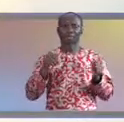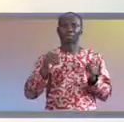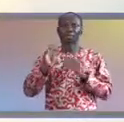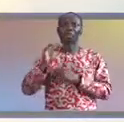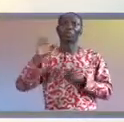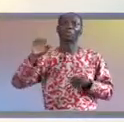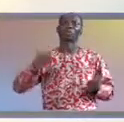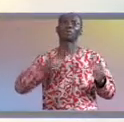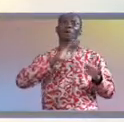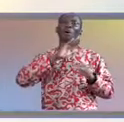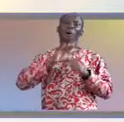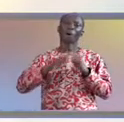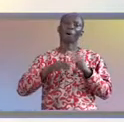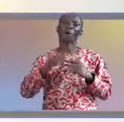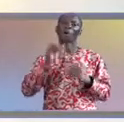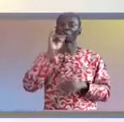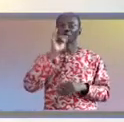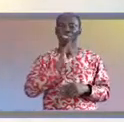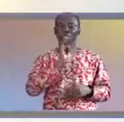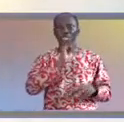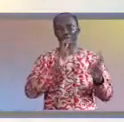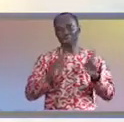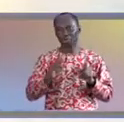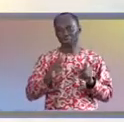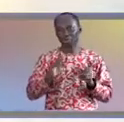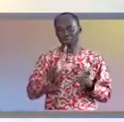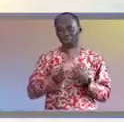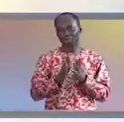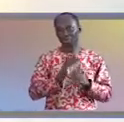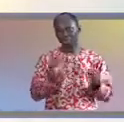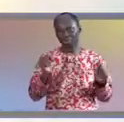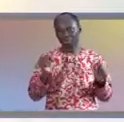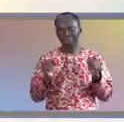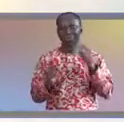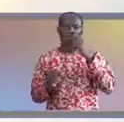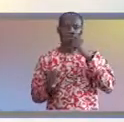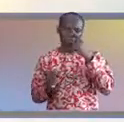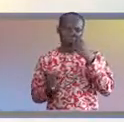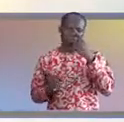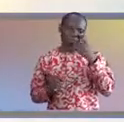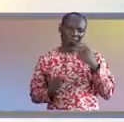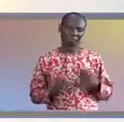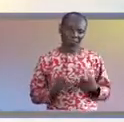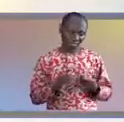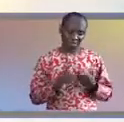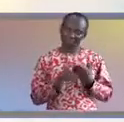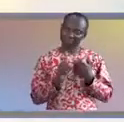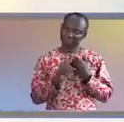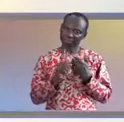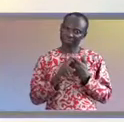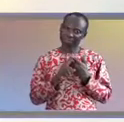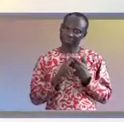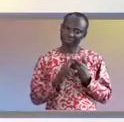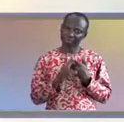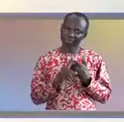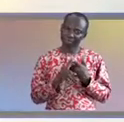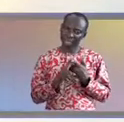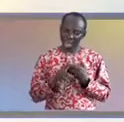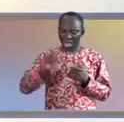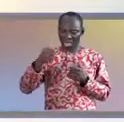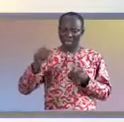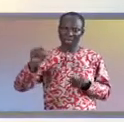won nyina fa akokoko no mu no, won ya won esubo. Enu echi Bible no esai kasafa